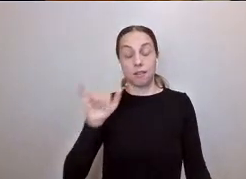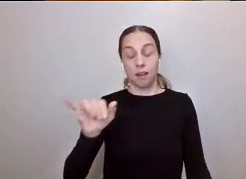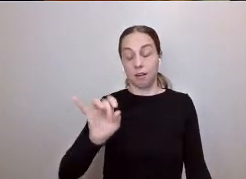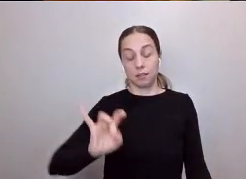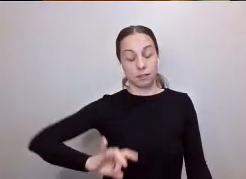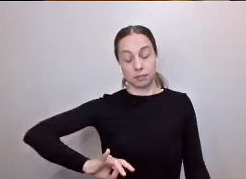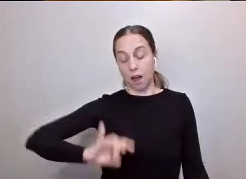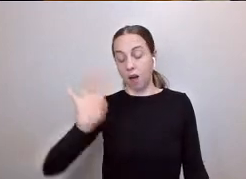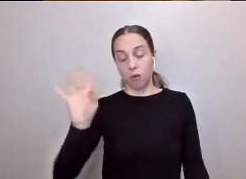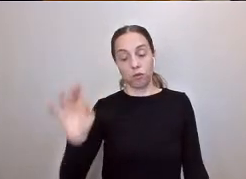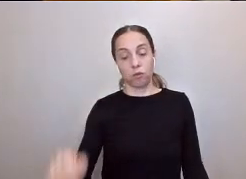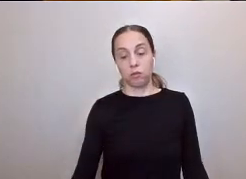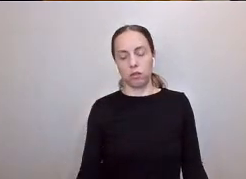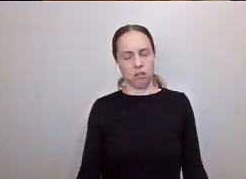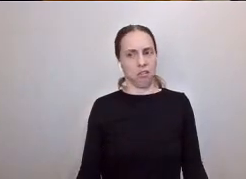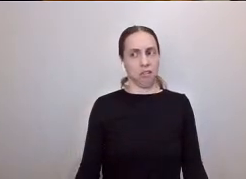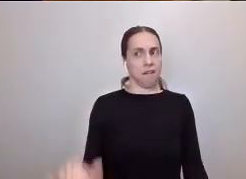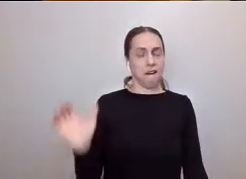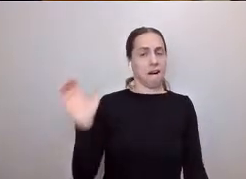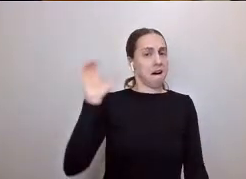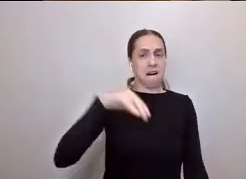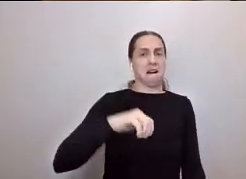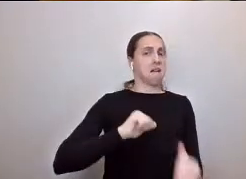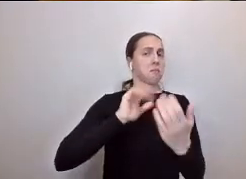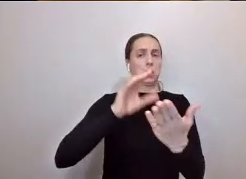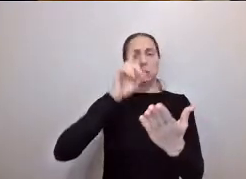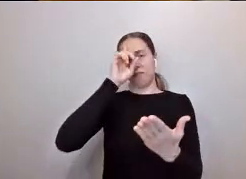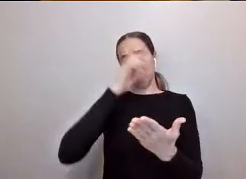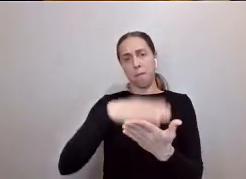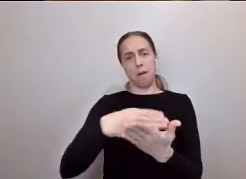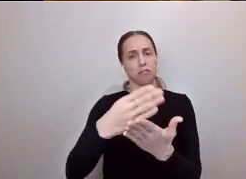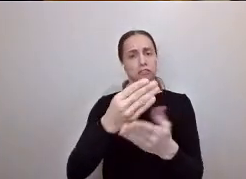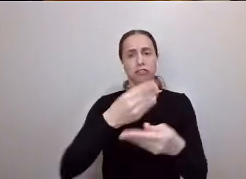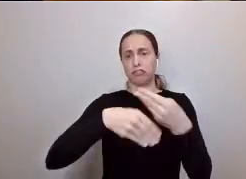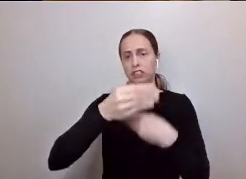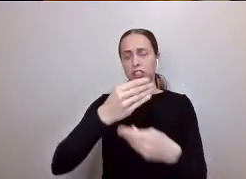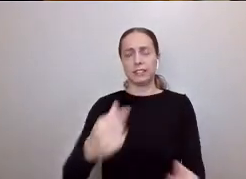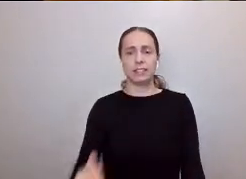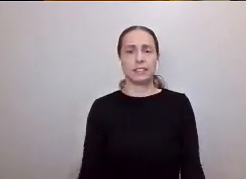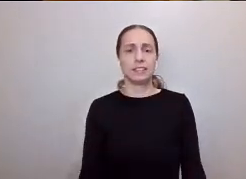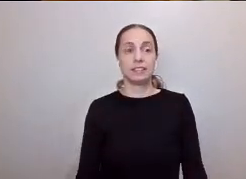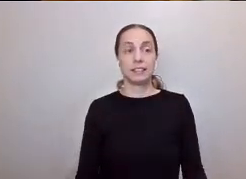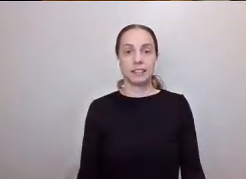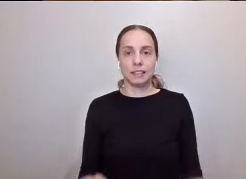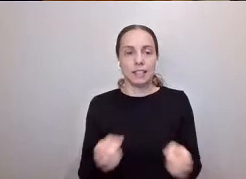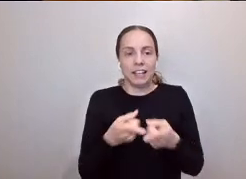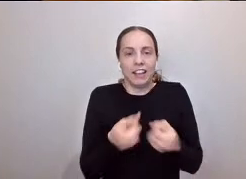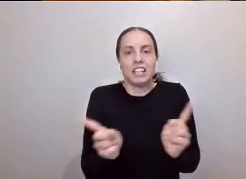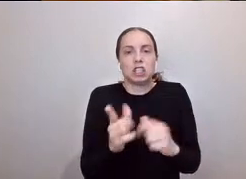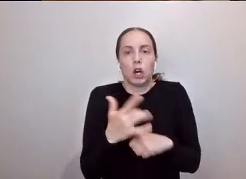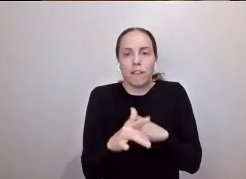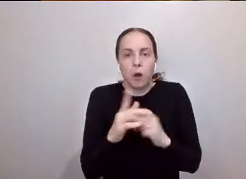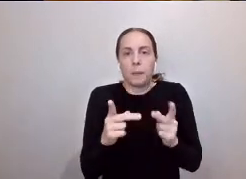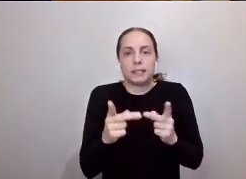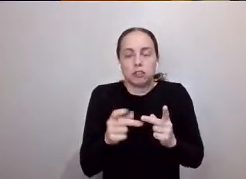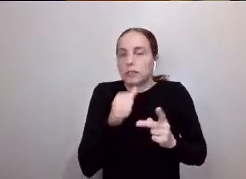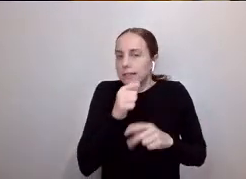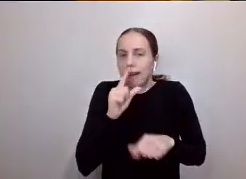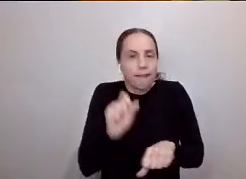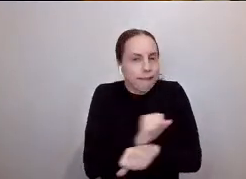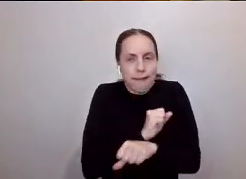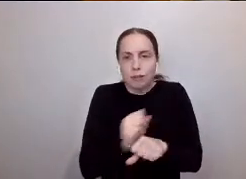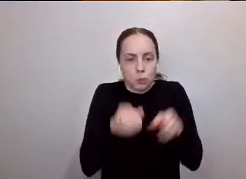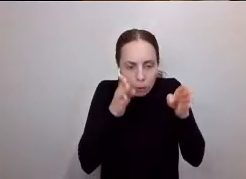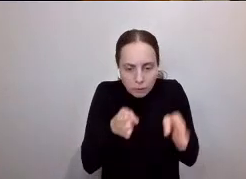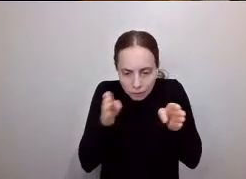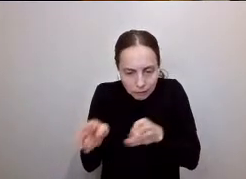to thinking about budgeting, because we are talking about officers that do not exist and nobody is proposing exist in 2021.